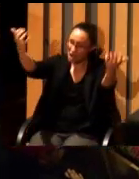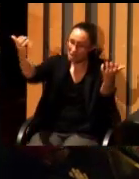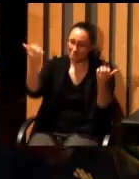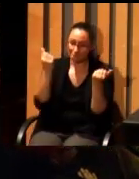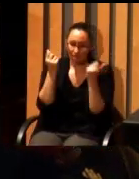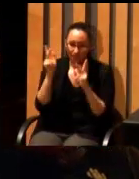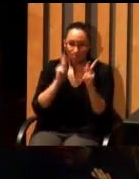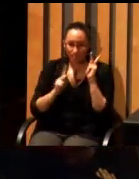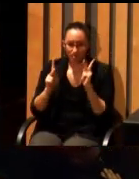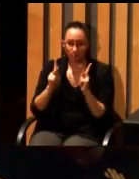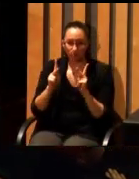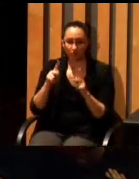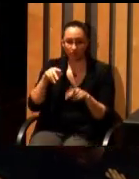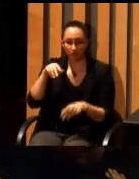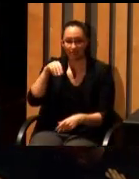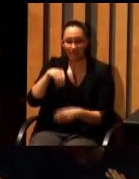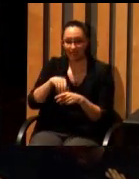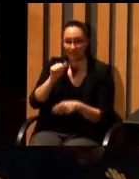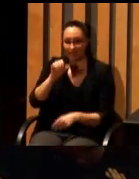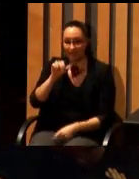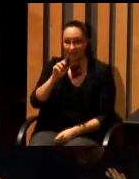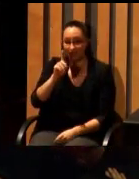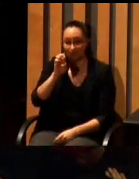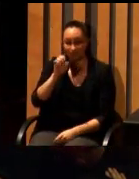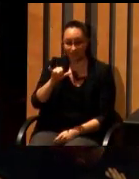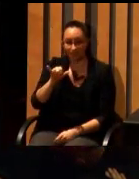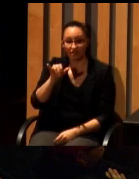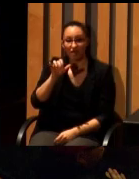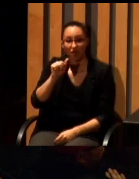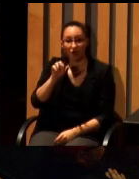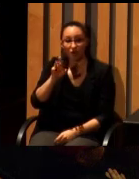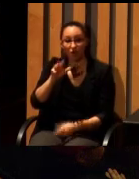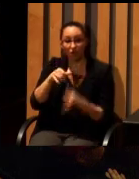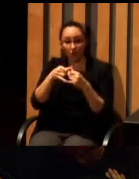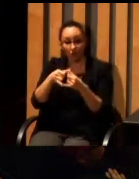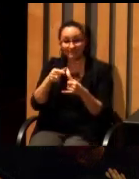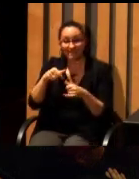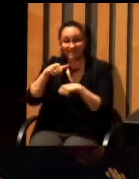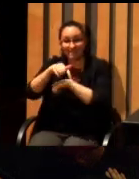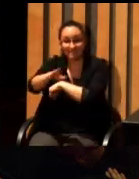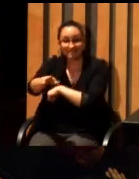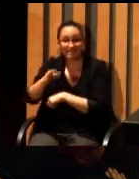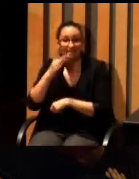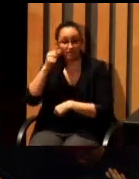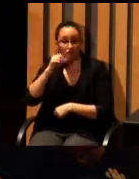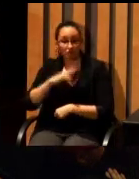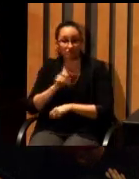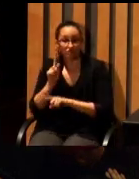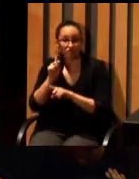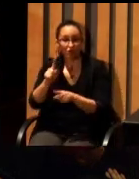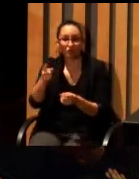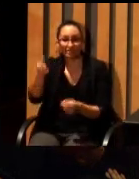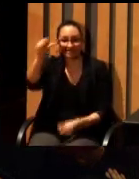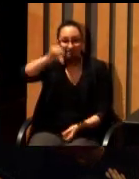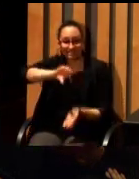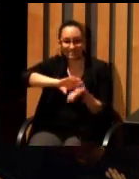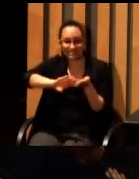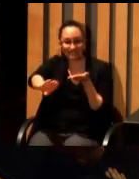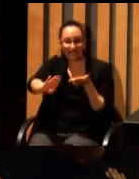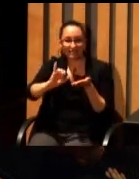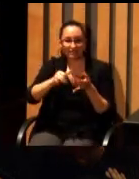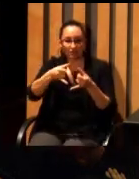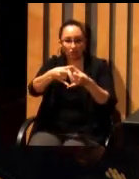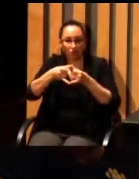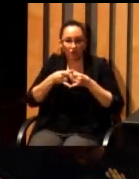Award sent Sachin Littlefeather to deny the Academy Award. I'm referencing these